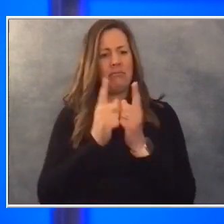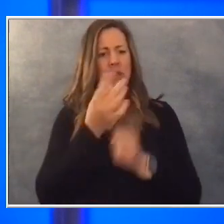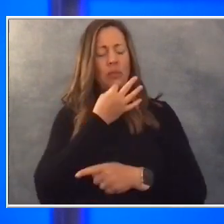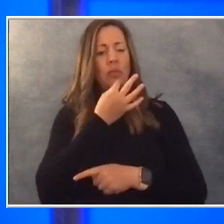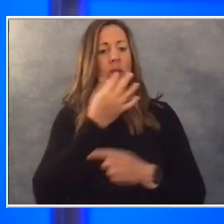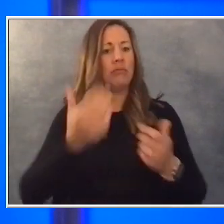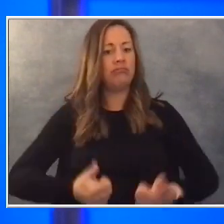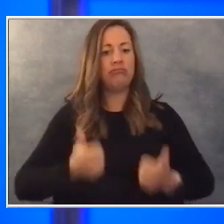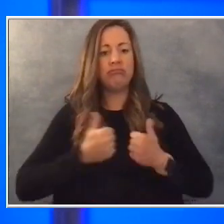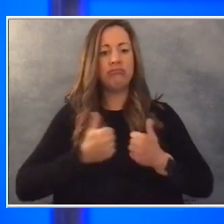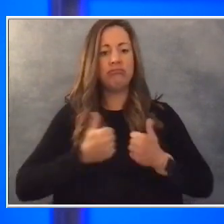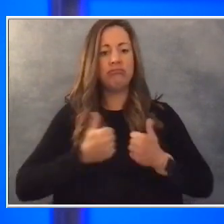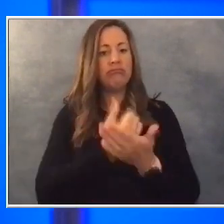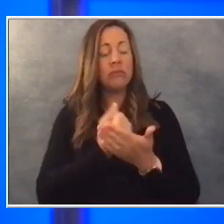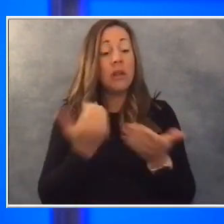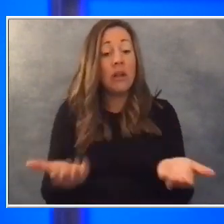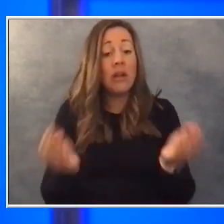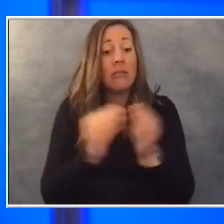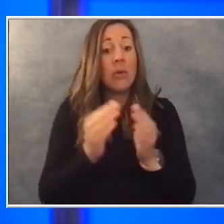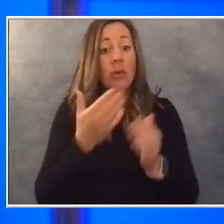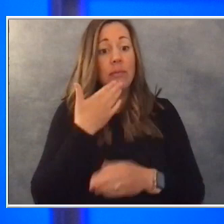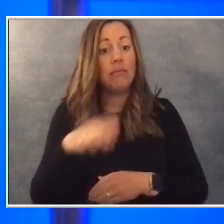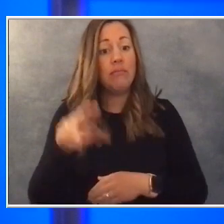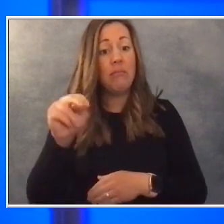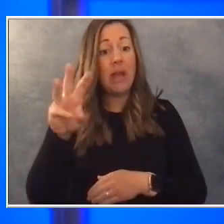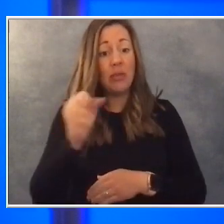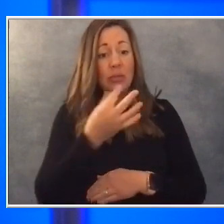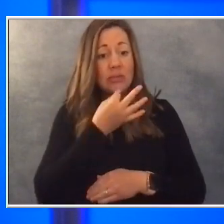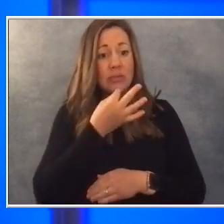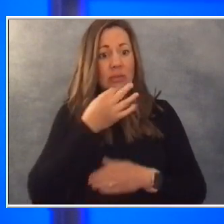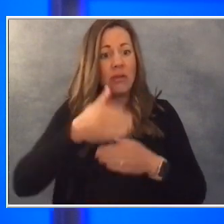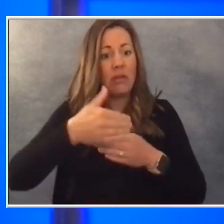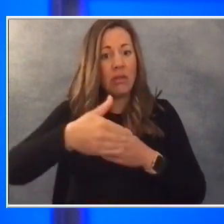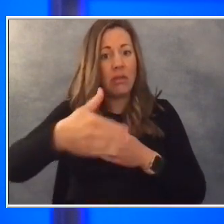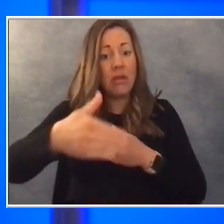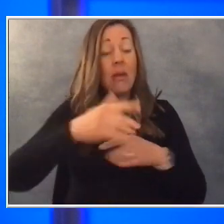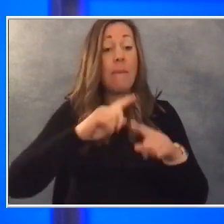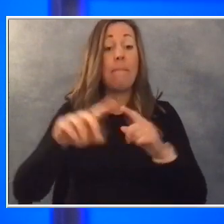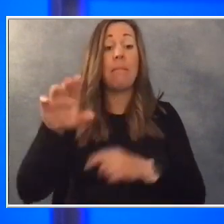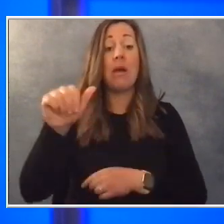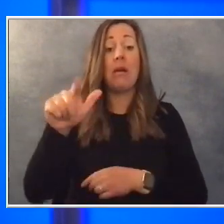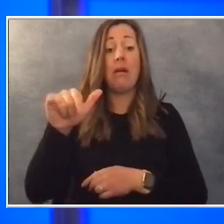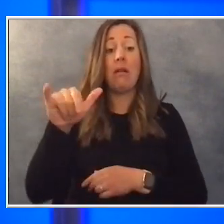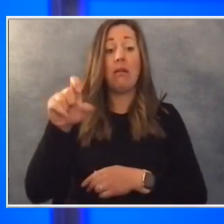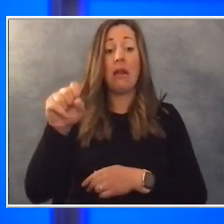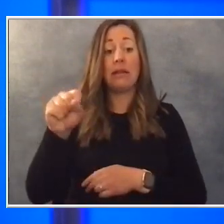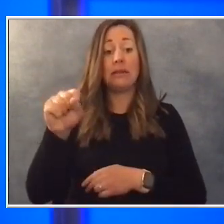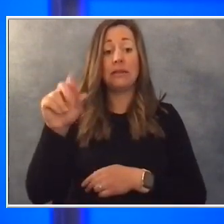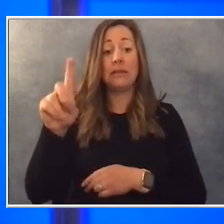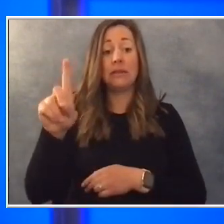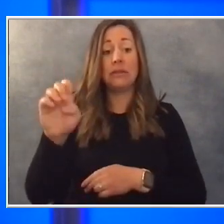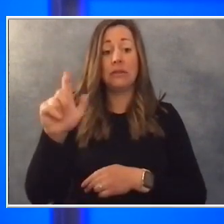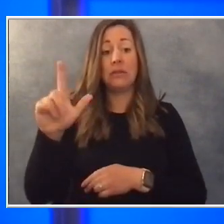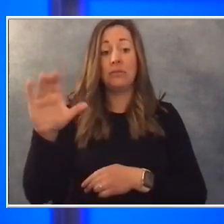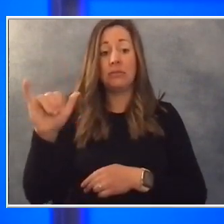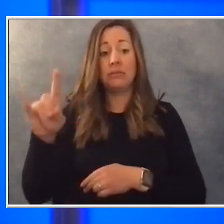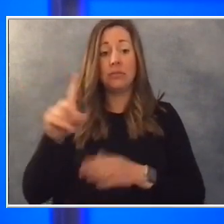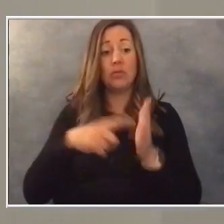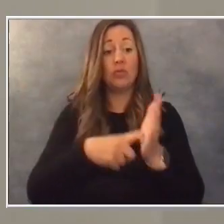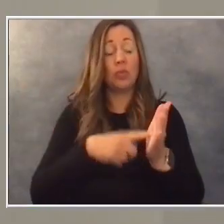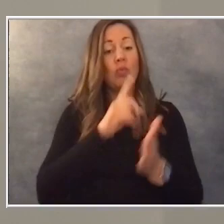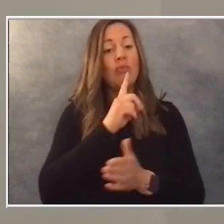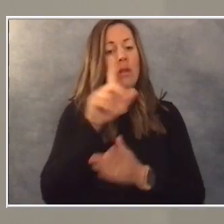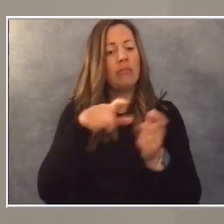get more bad news in a matter of months. But as Alexis Del Cid shows us, a certain treatment option turned things